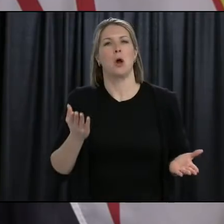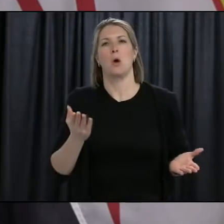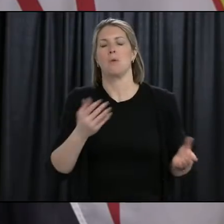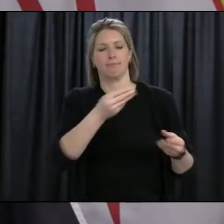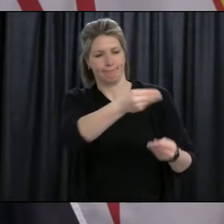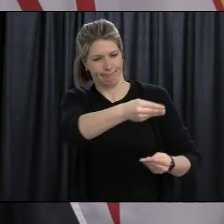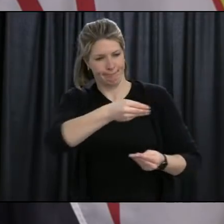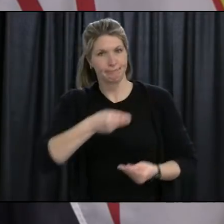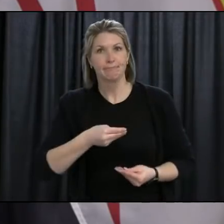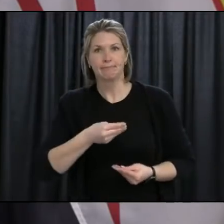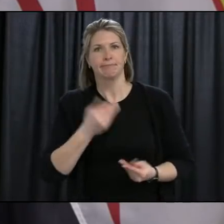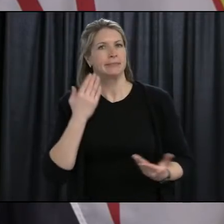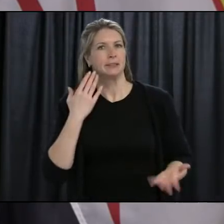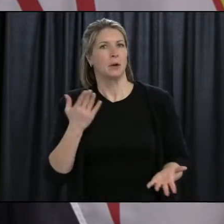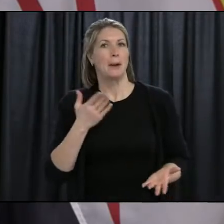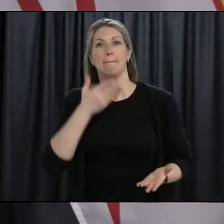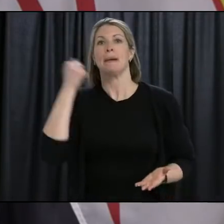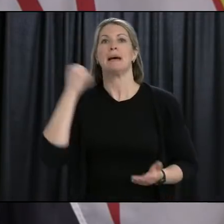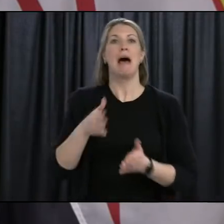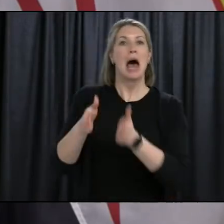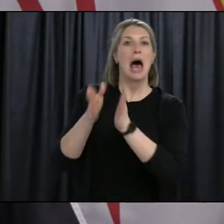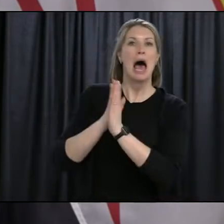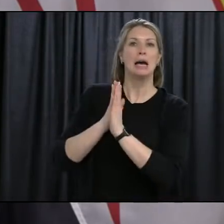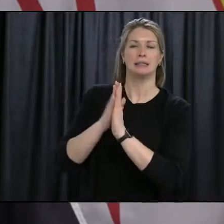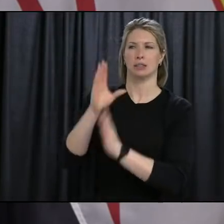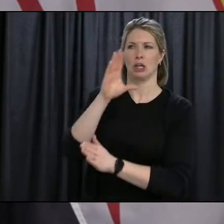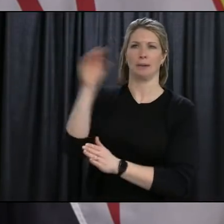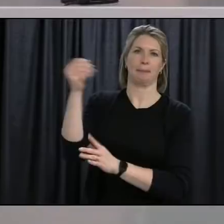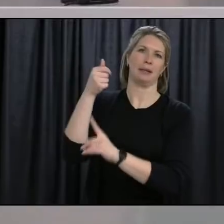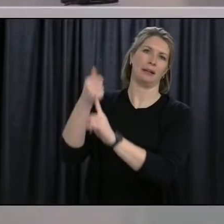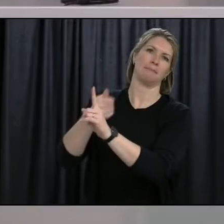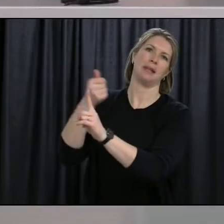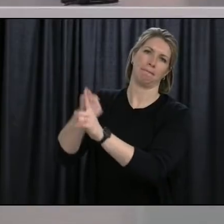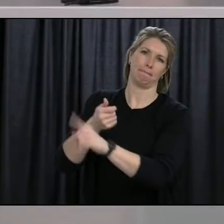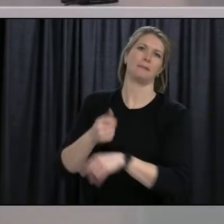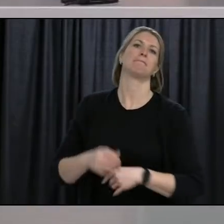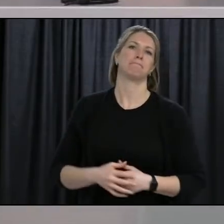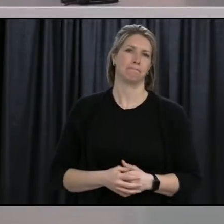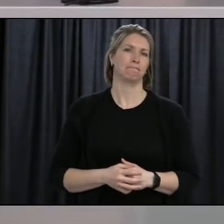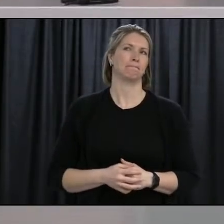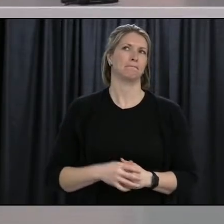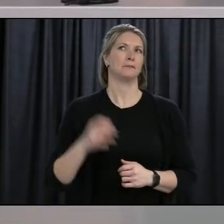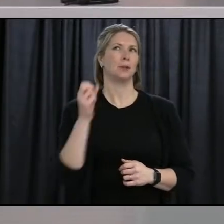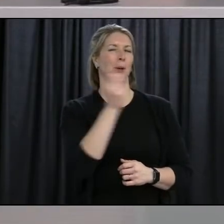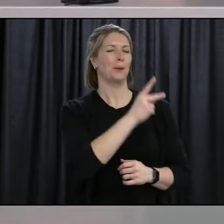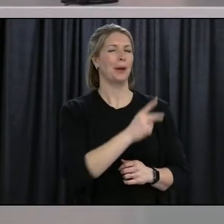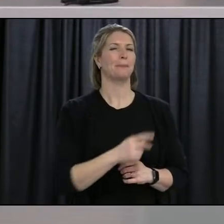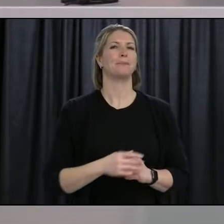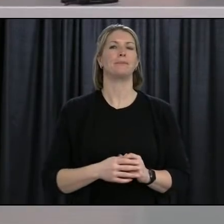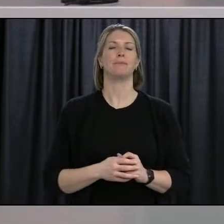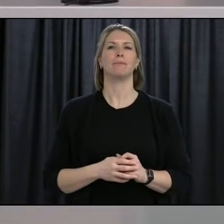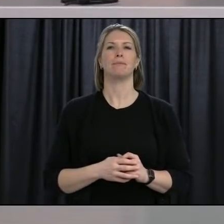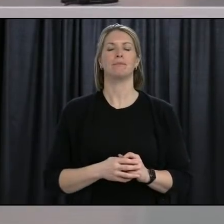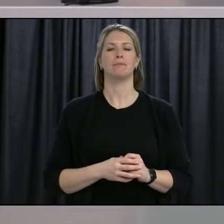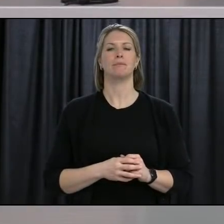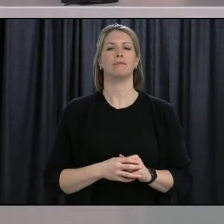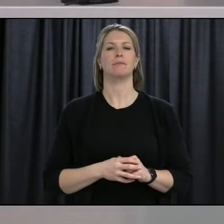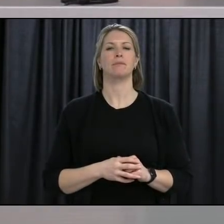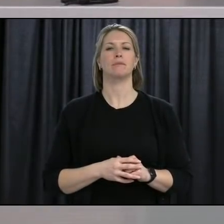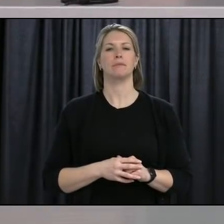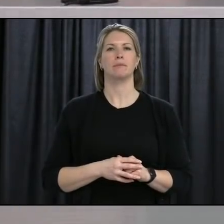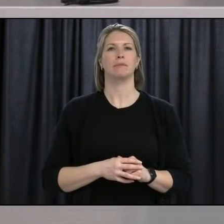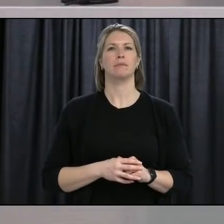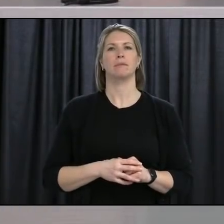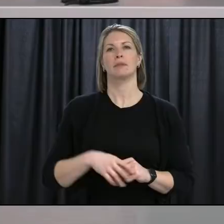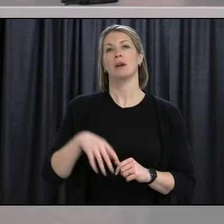source for that answer. Okay, and taking into account that children